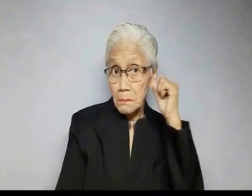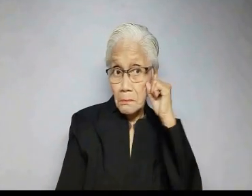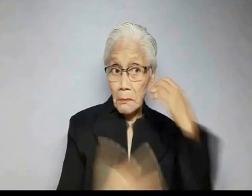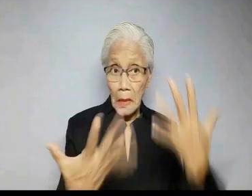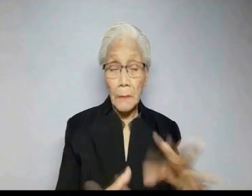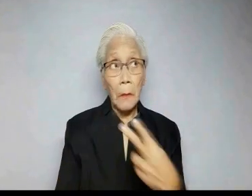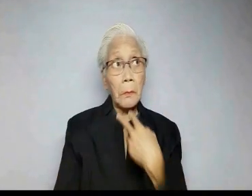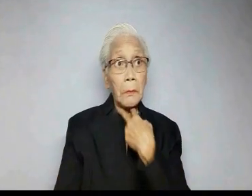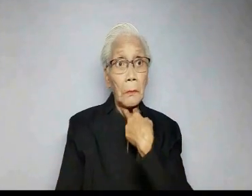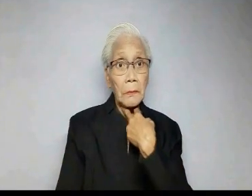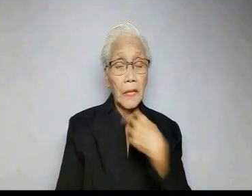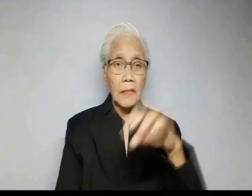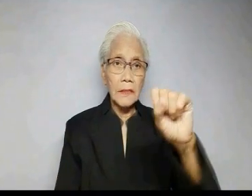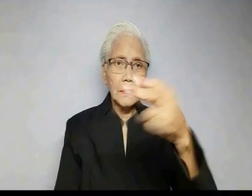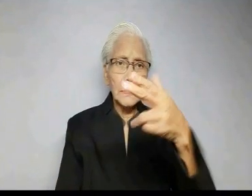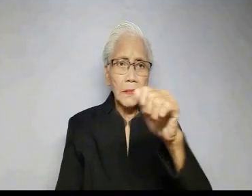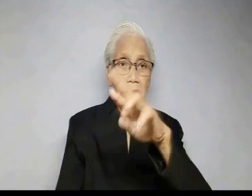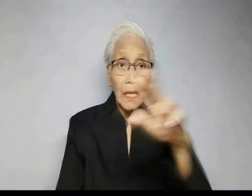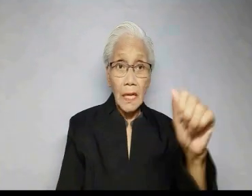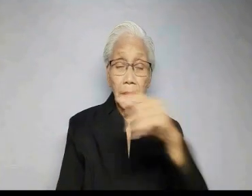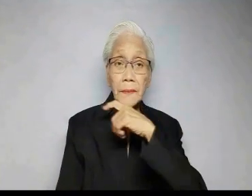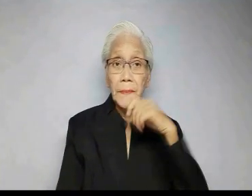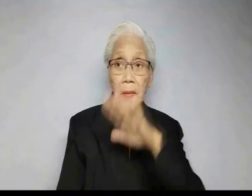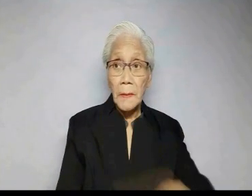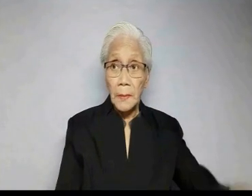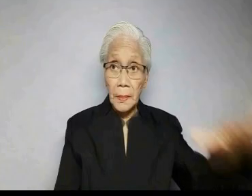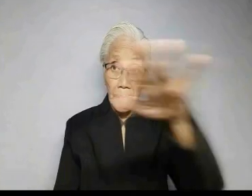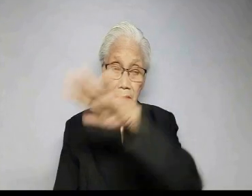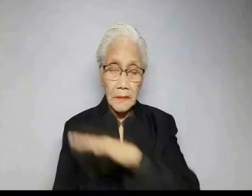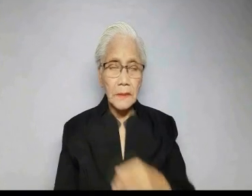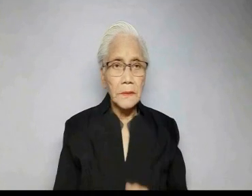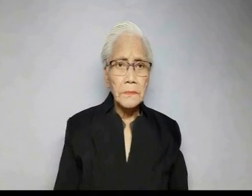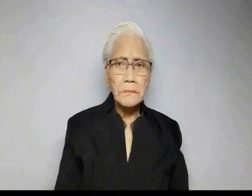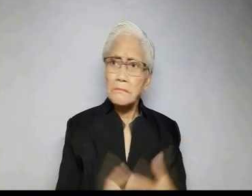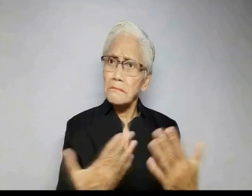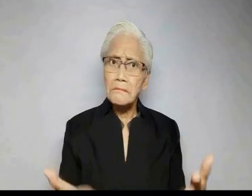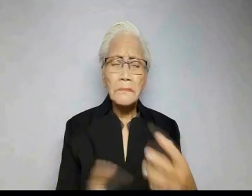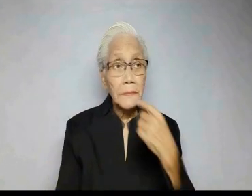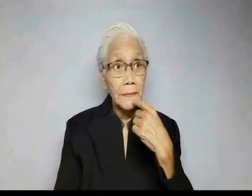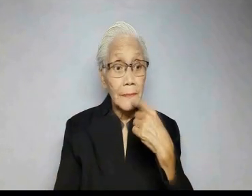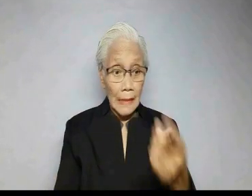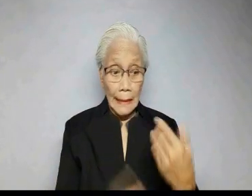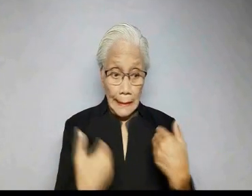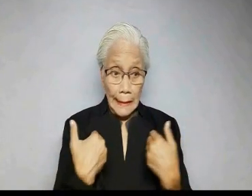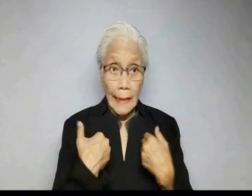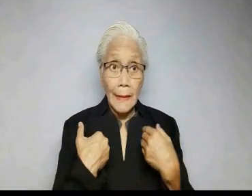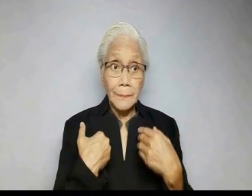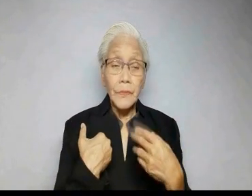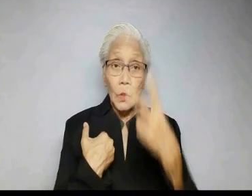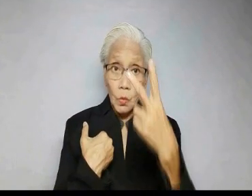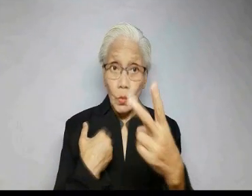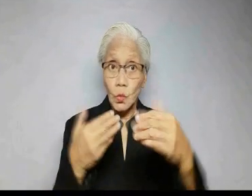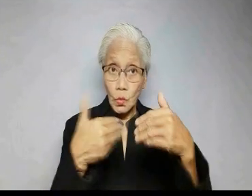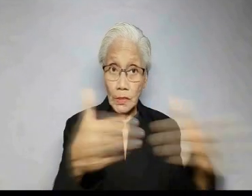Desert, where he meets a young extraterrestrial prince. As I said, there are 2 general